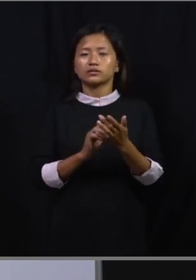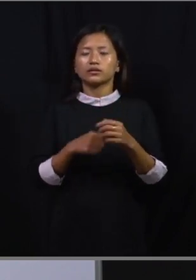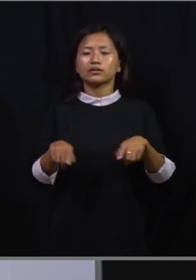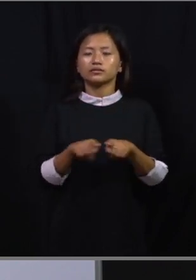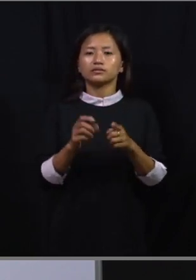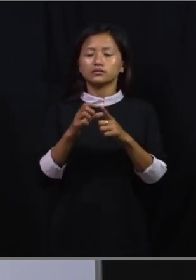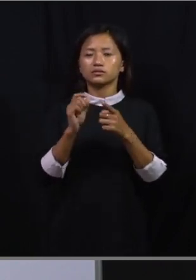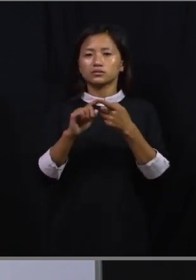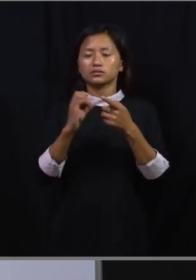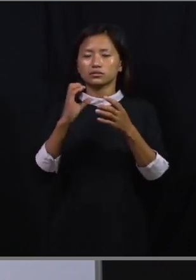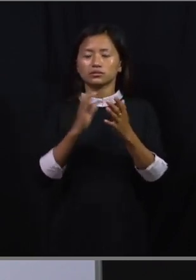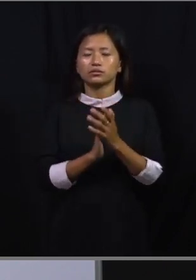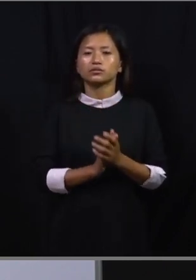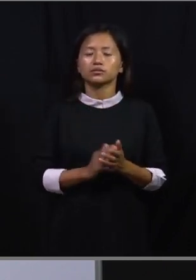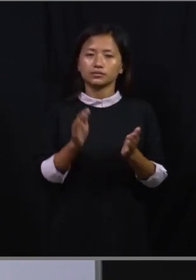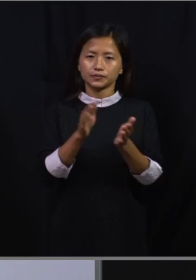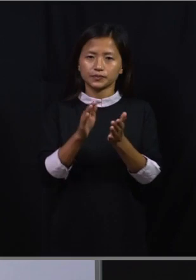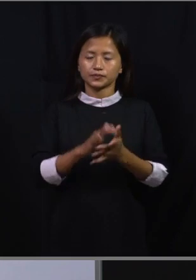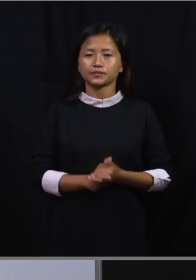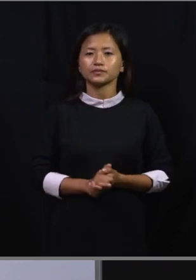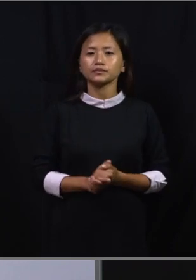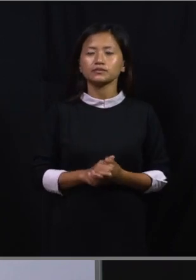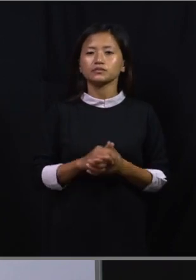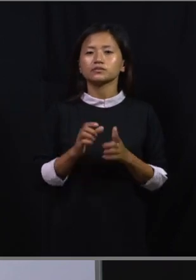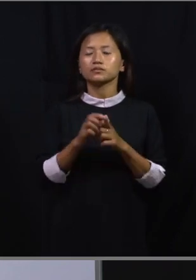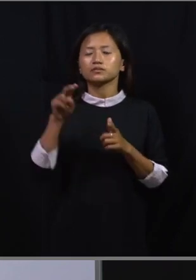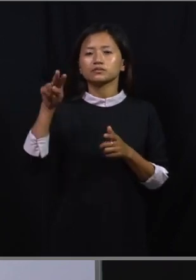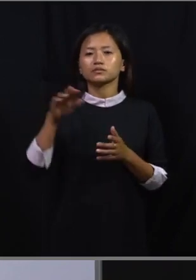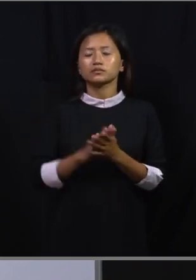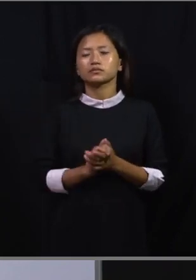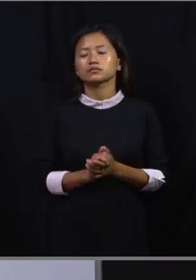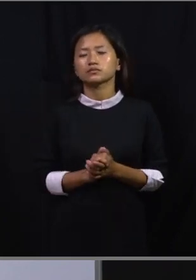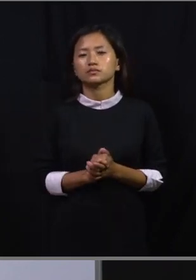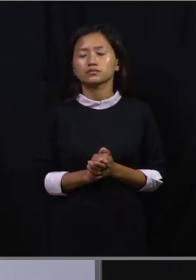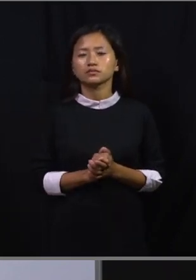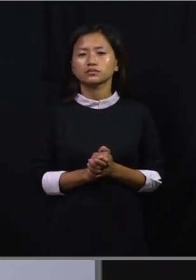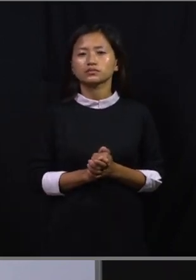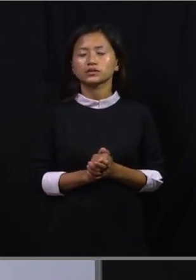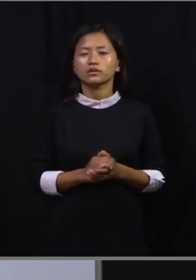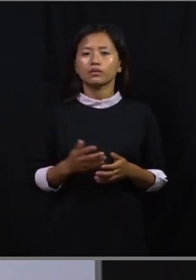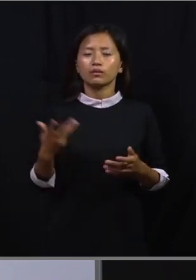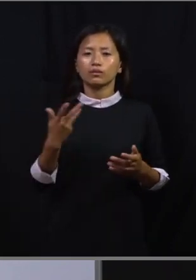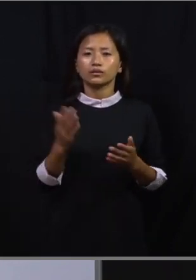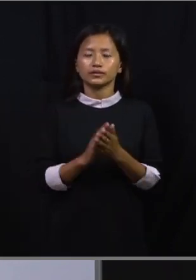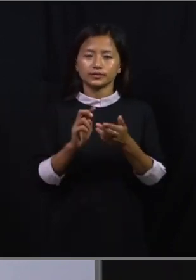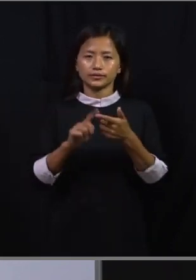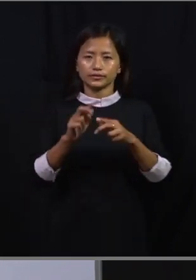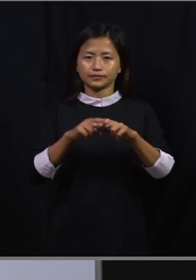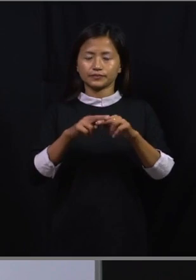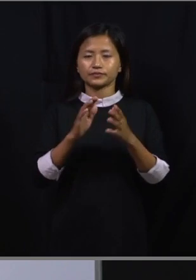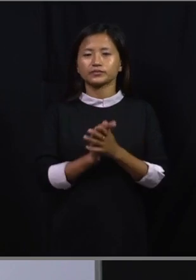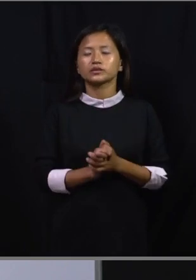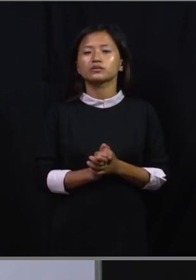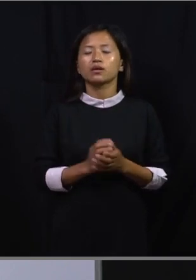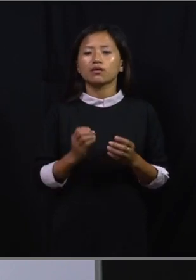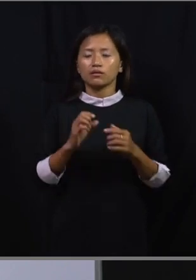capitalist regime. Okay, in short, that will be the definition for shock therapy. Okay, what are the effects or what are the consequences of